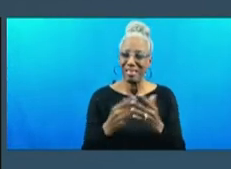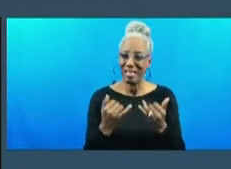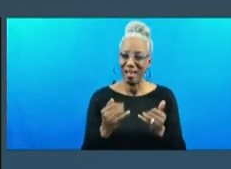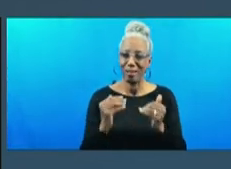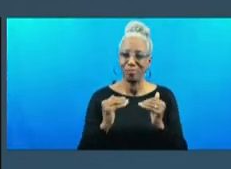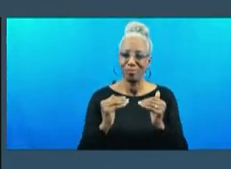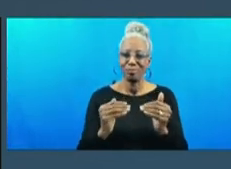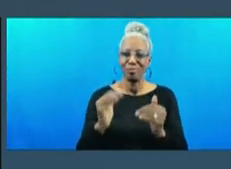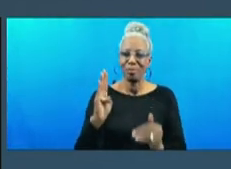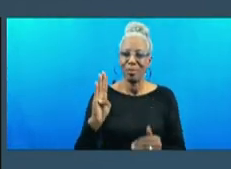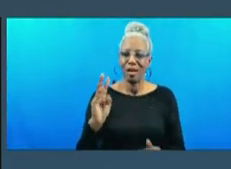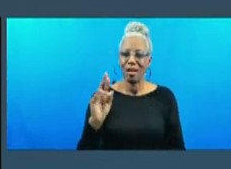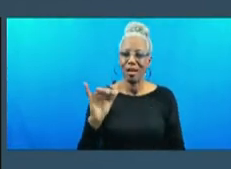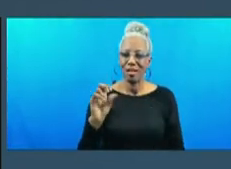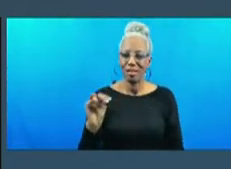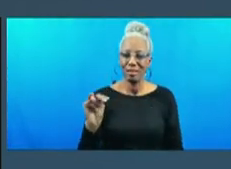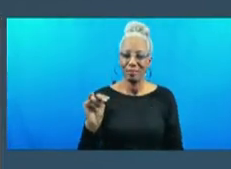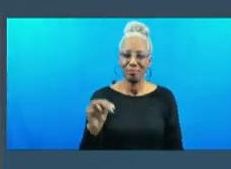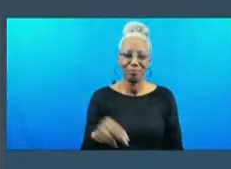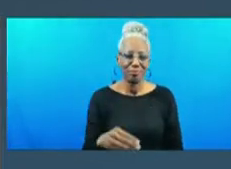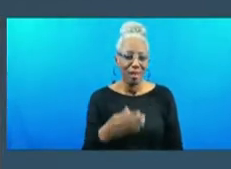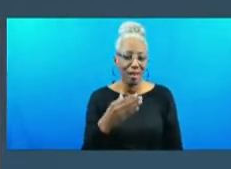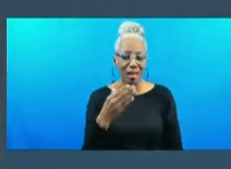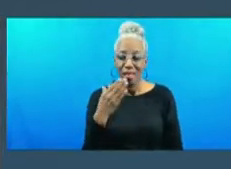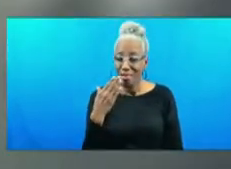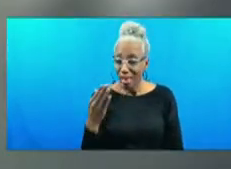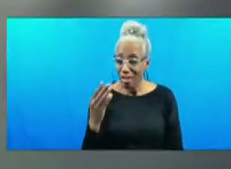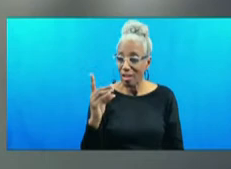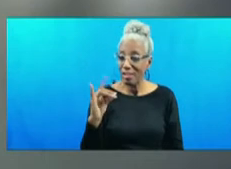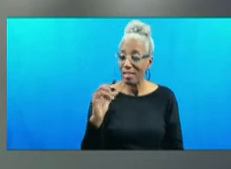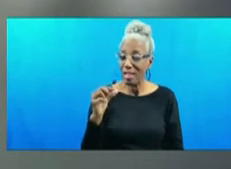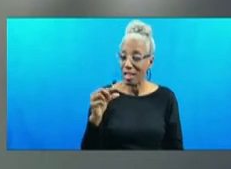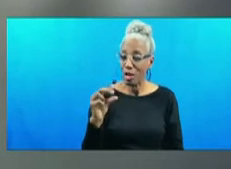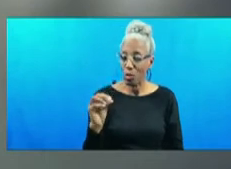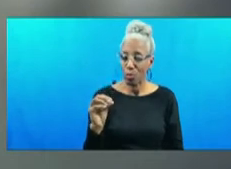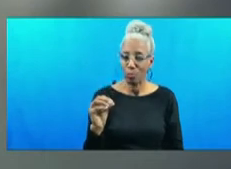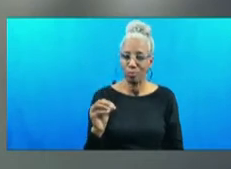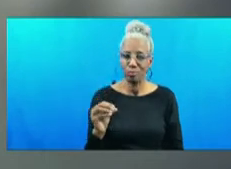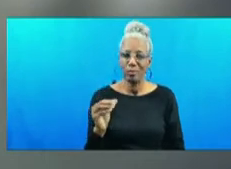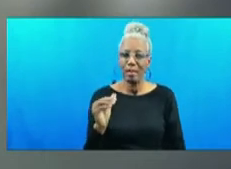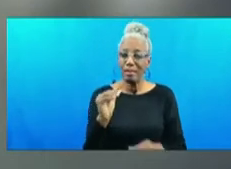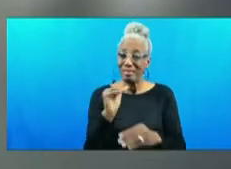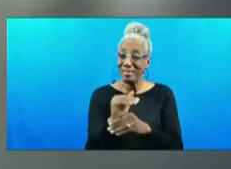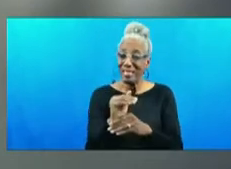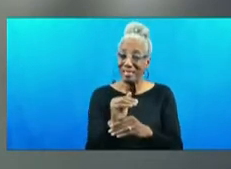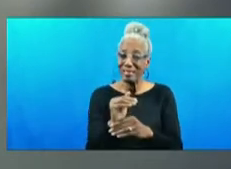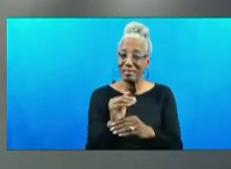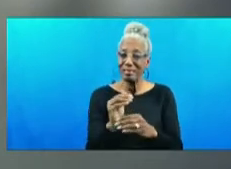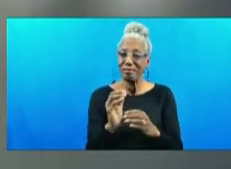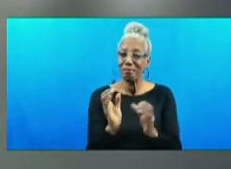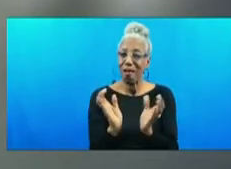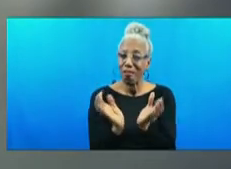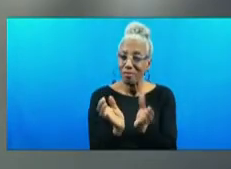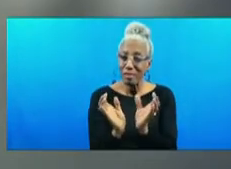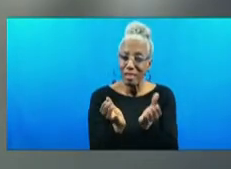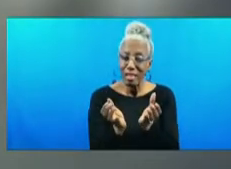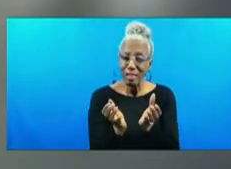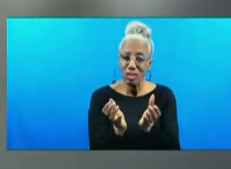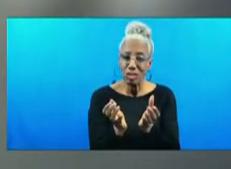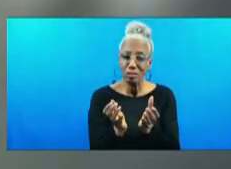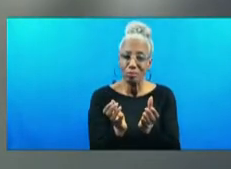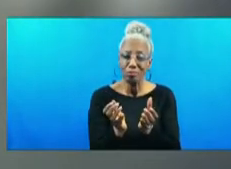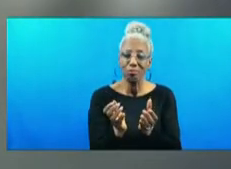Thank you, Diego. The intent of tonight's conversation is meant to be informative and respectful.